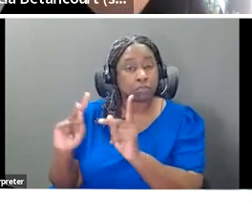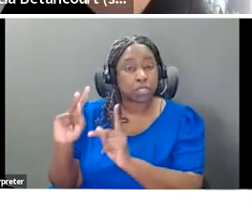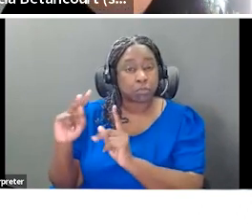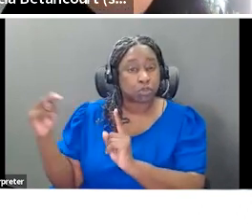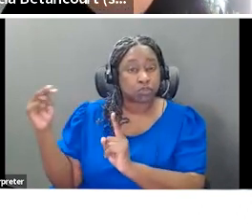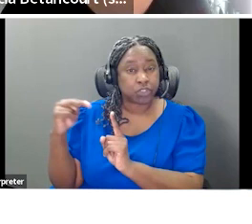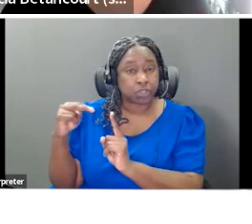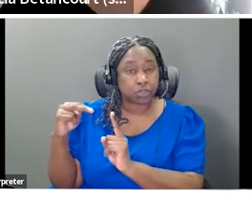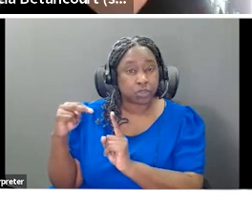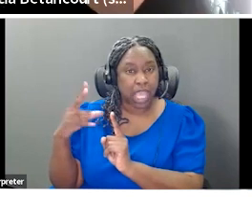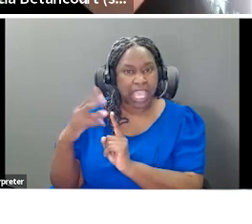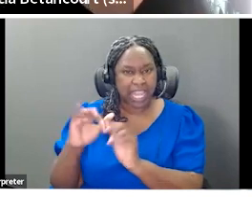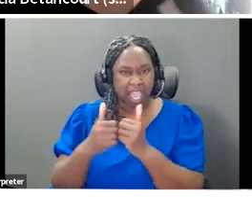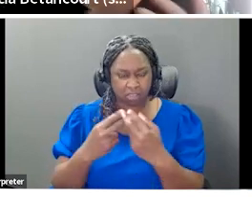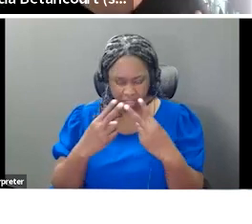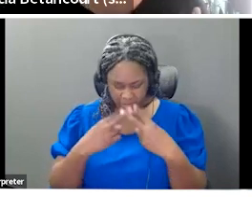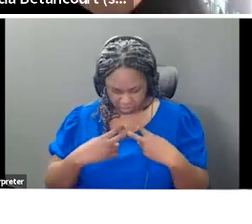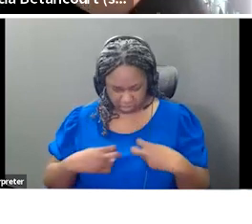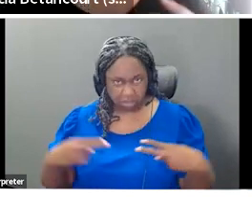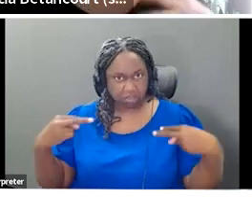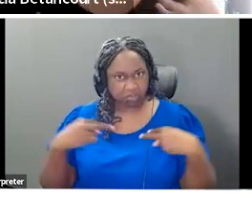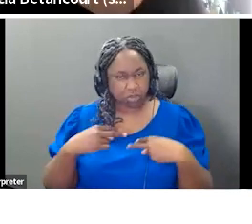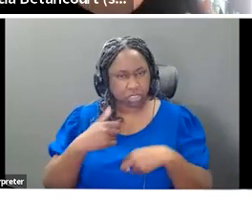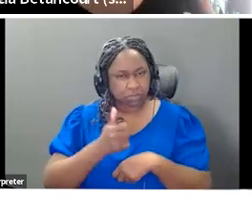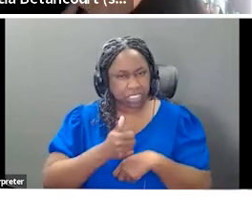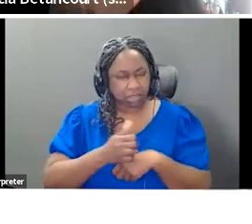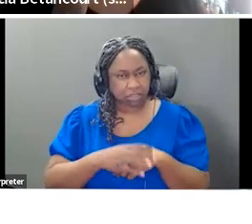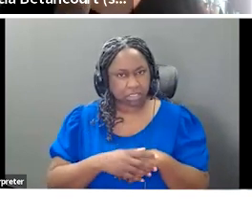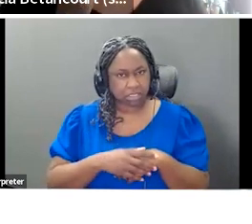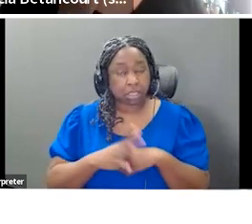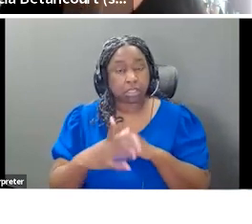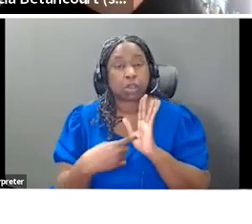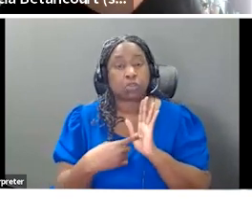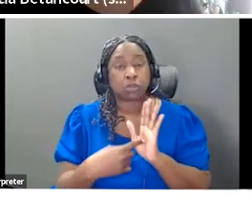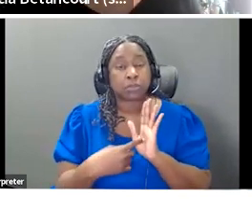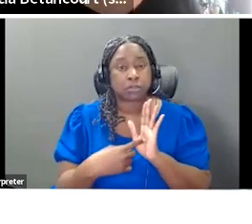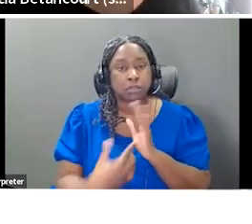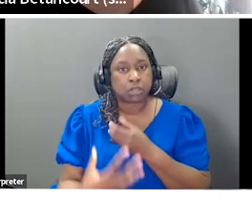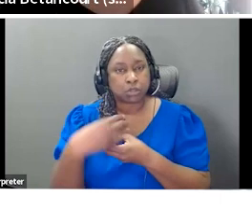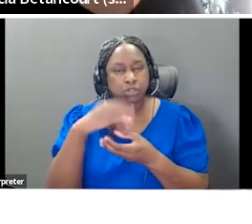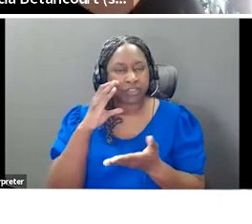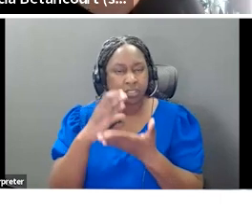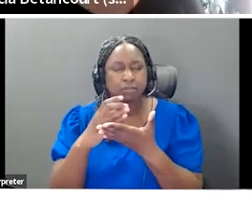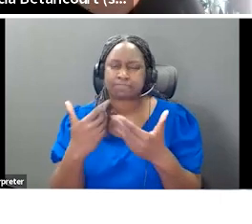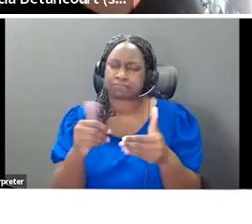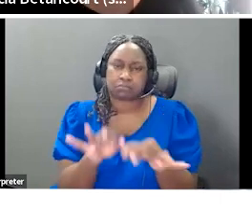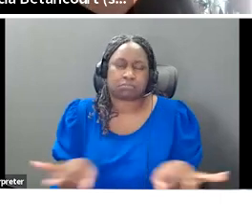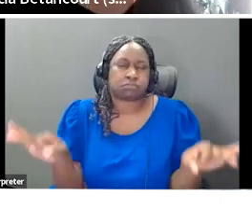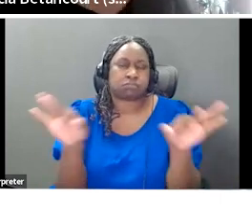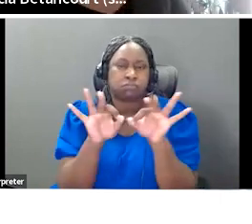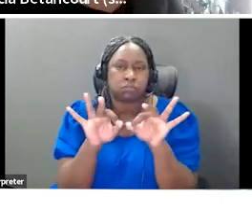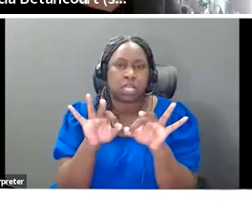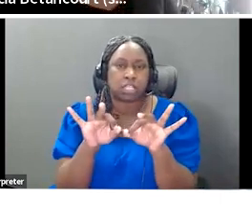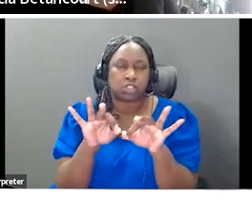how they view themselves. So representation and inclusive imagery is really, really critically important for shaping